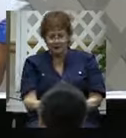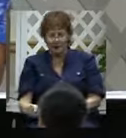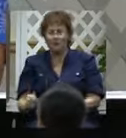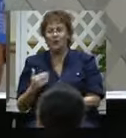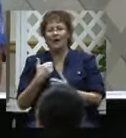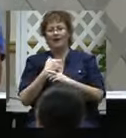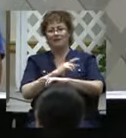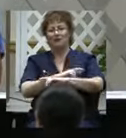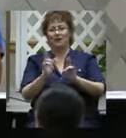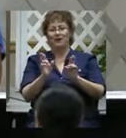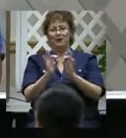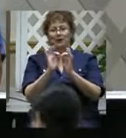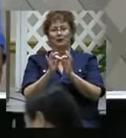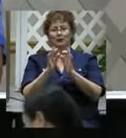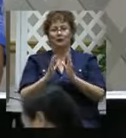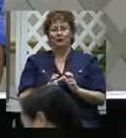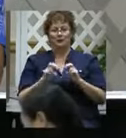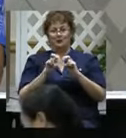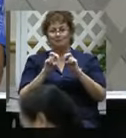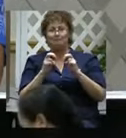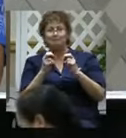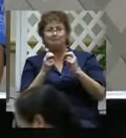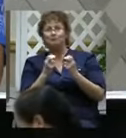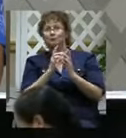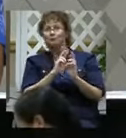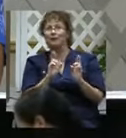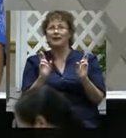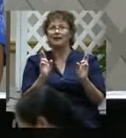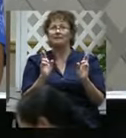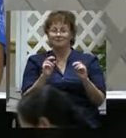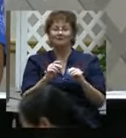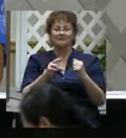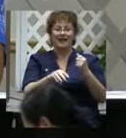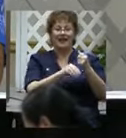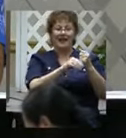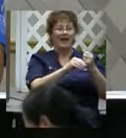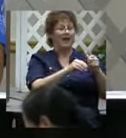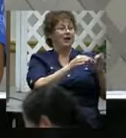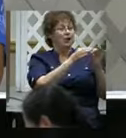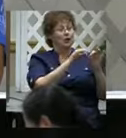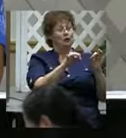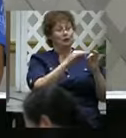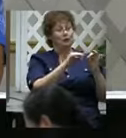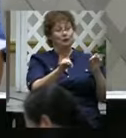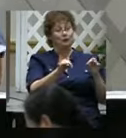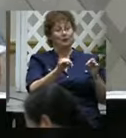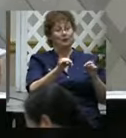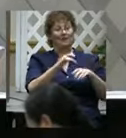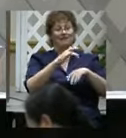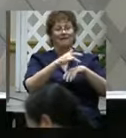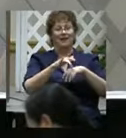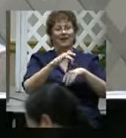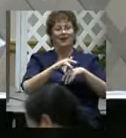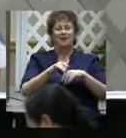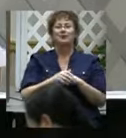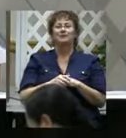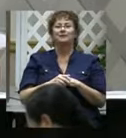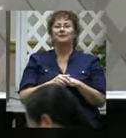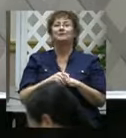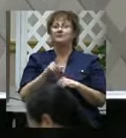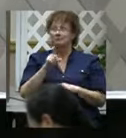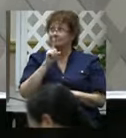interpreters prepared for your event that you're organizing. So adding a line, interpretation services will be available. If that indeed